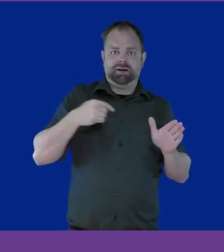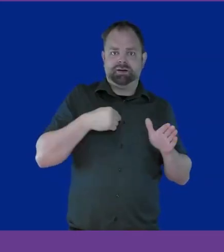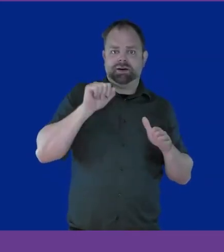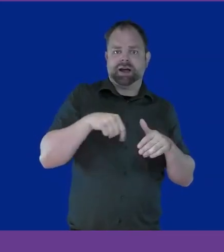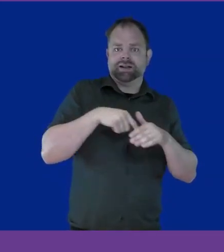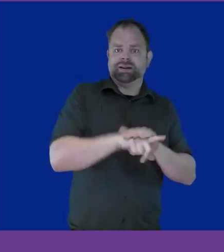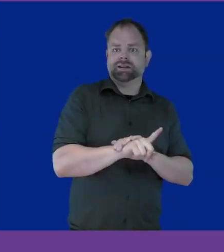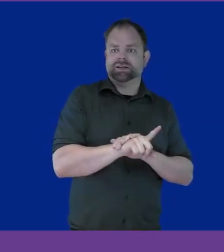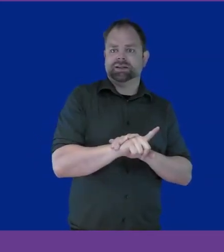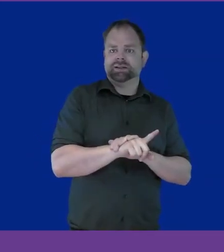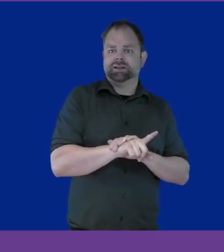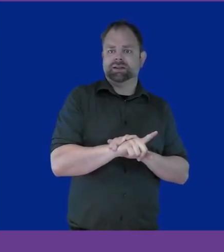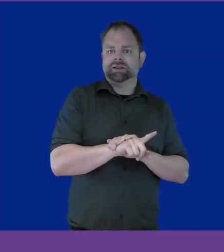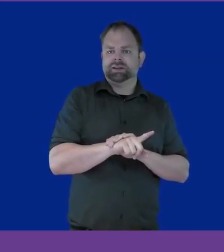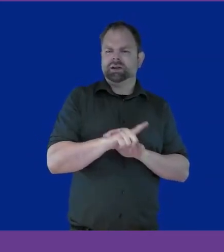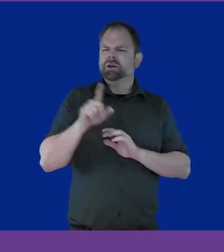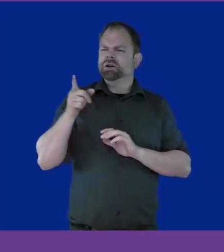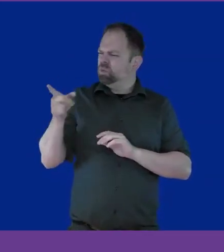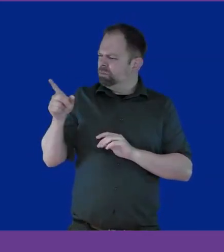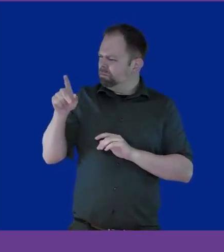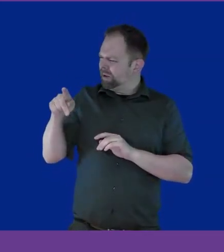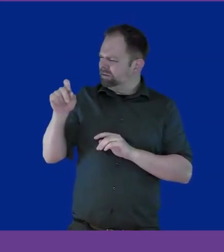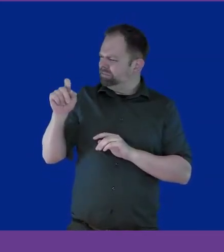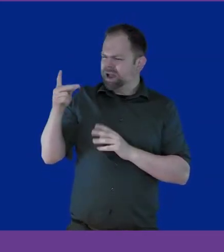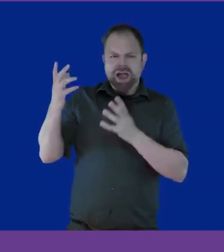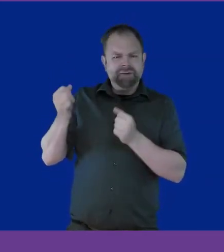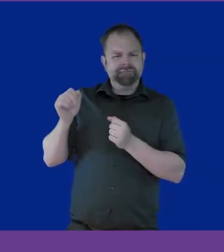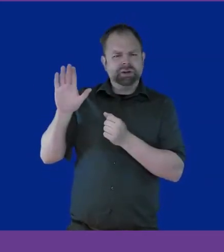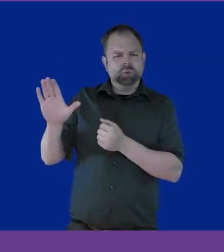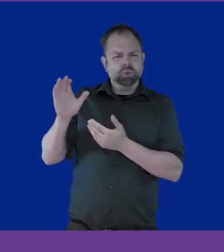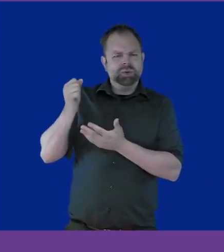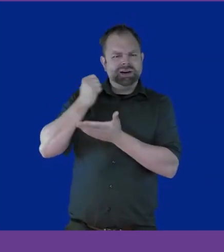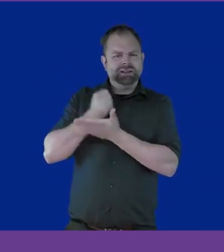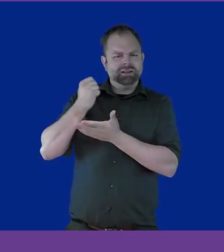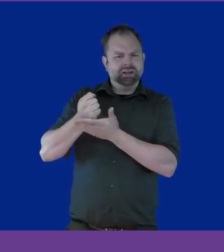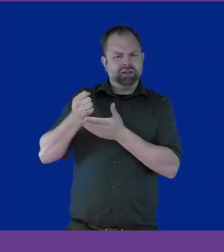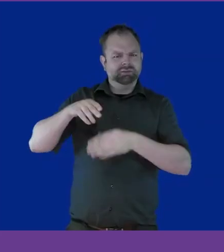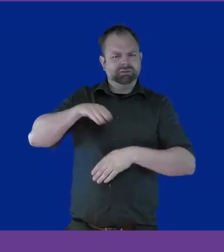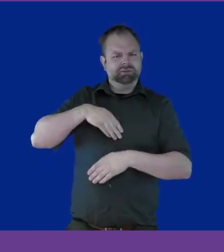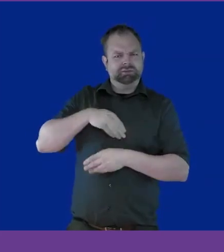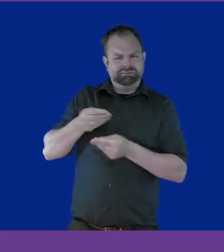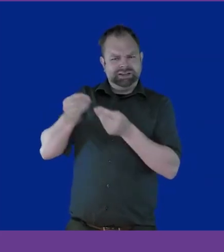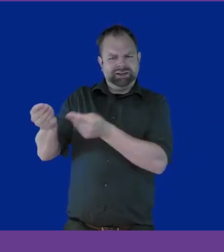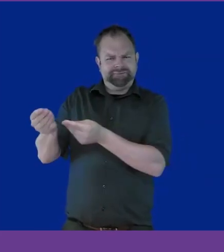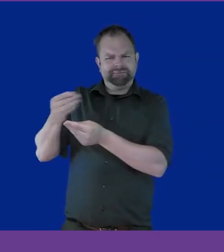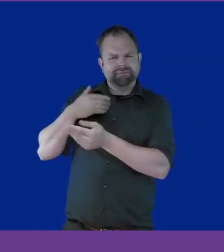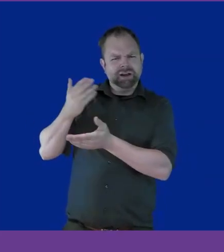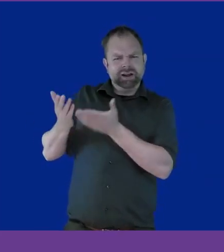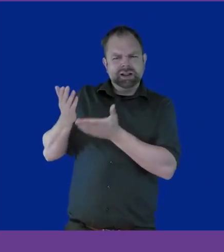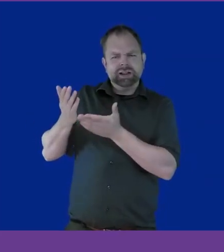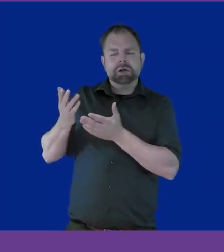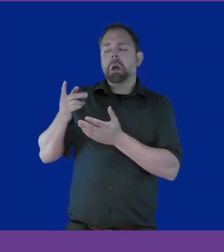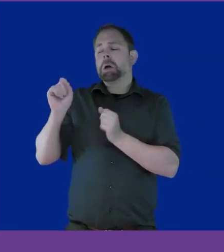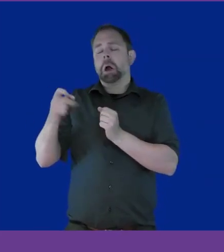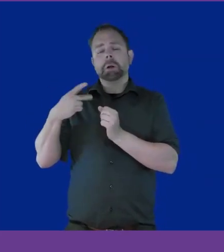Okay, but we can discuss bilaterally, of course. I'm sure, so I'm just not understanding the Yeah. question. sure, thanks. No private discussions. We want to